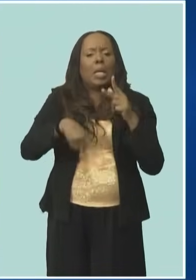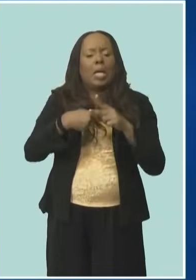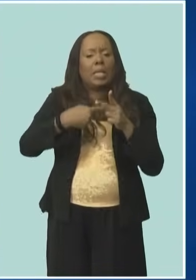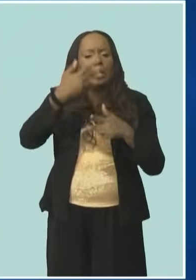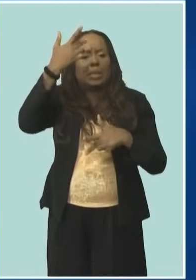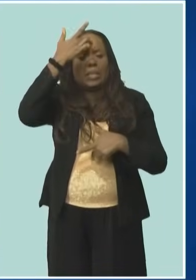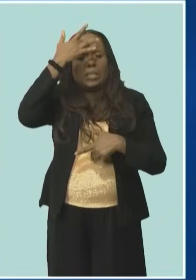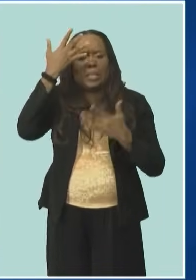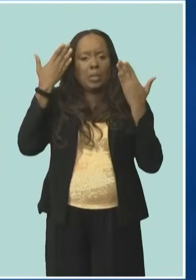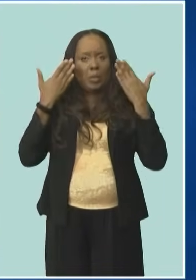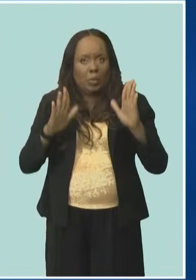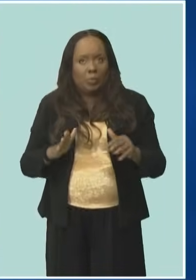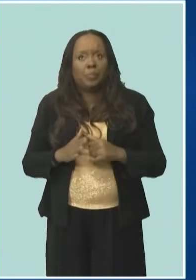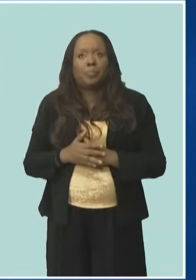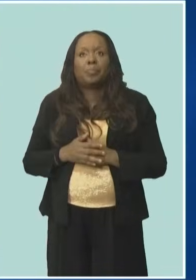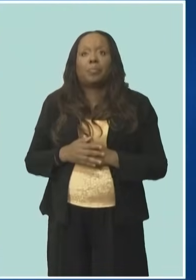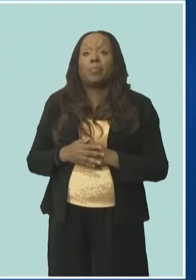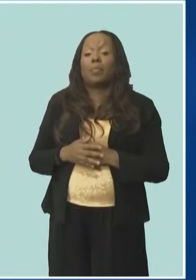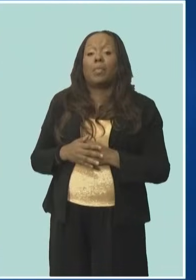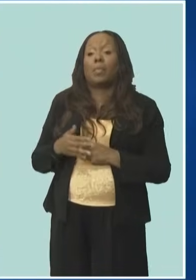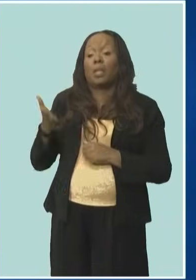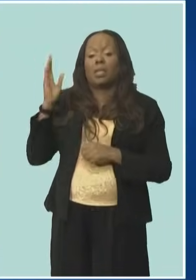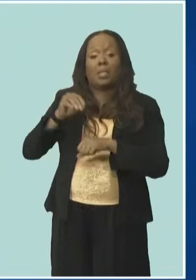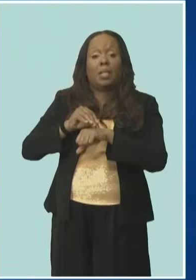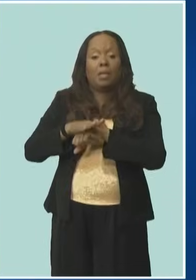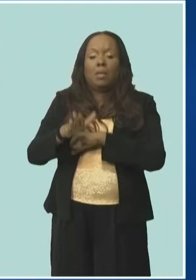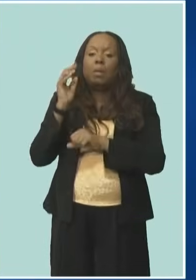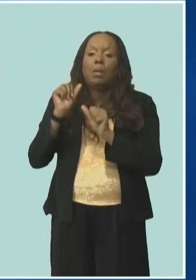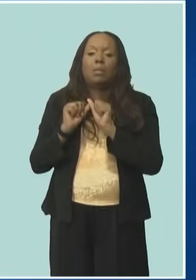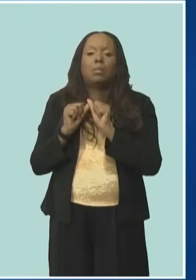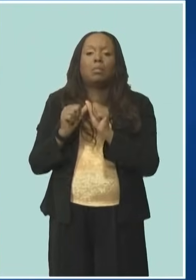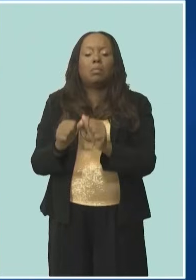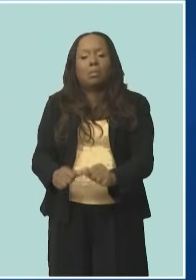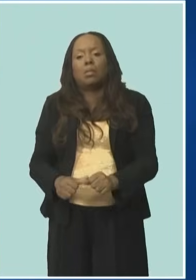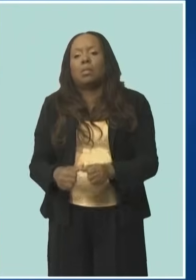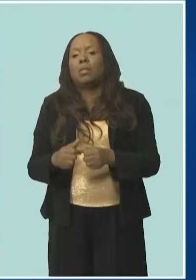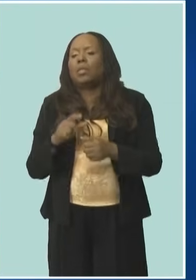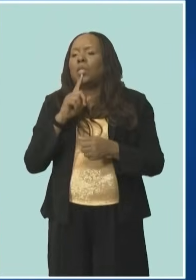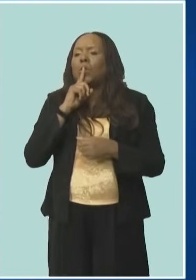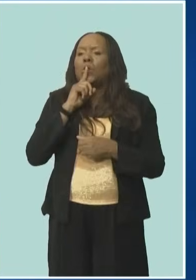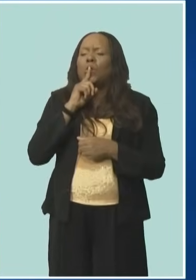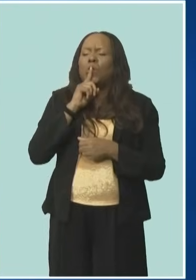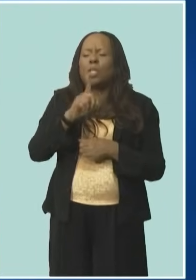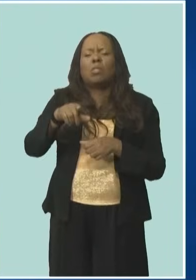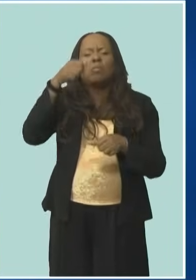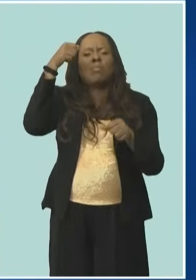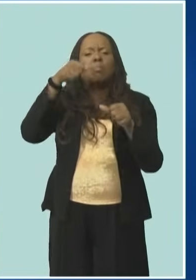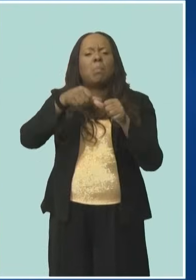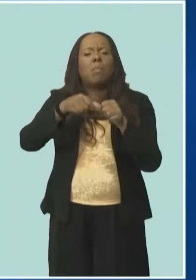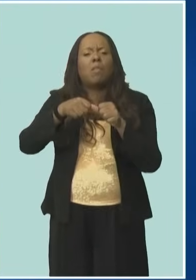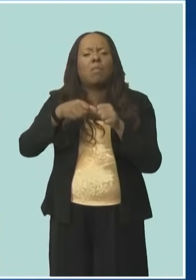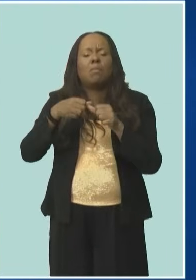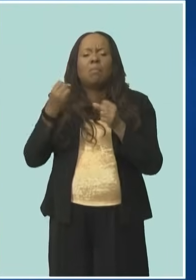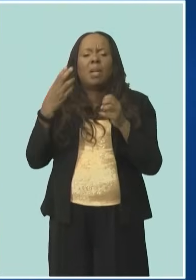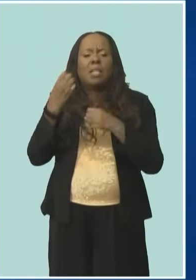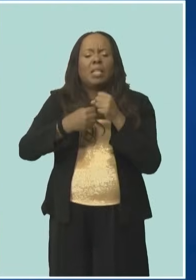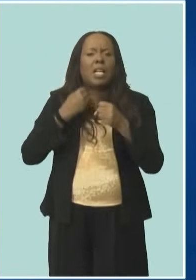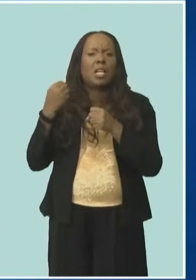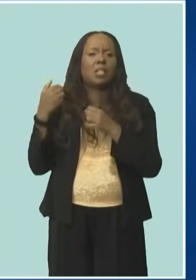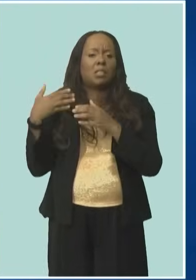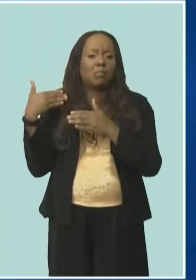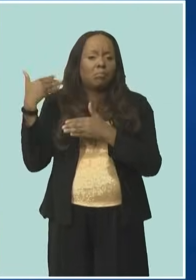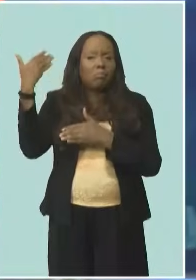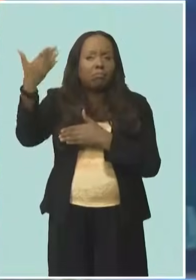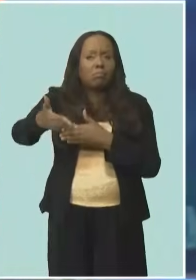in the classroom and at the bargaining table will continue to shape Barbados for years to come. Deanza Roberts, CBC